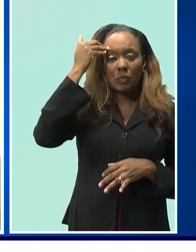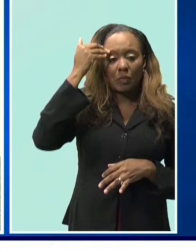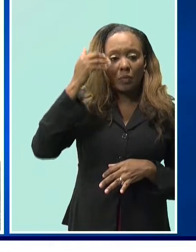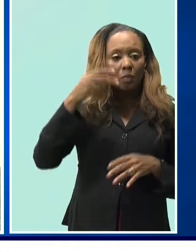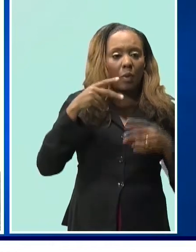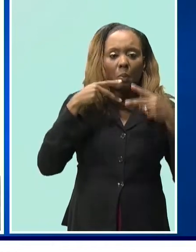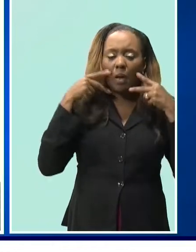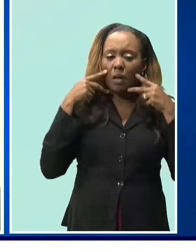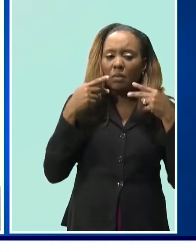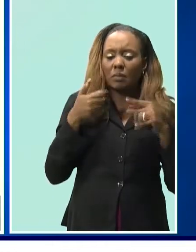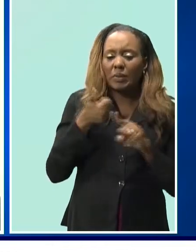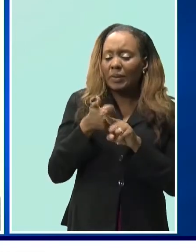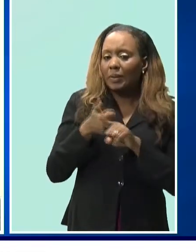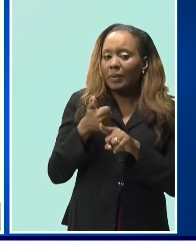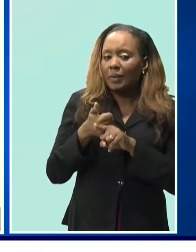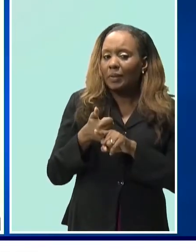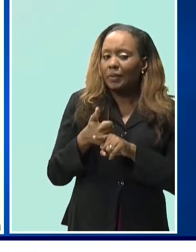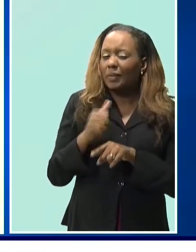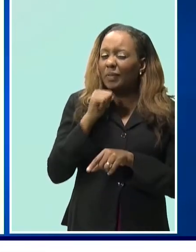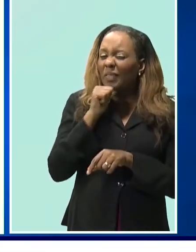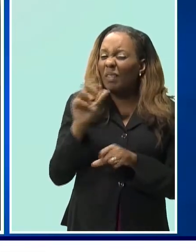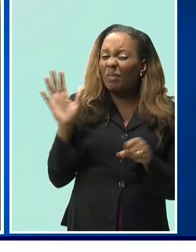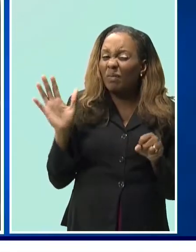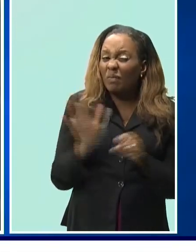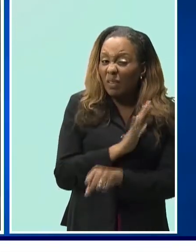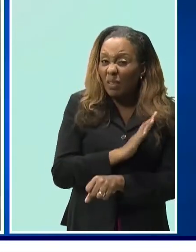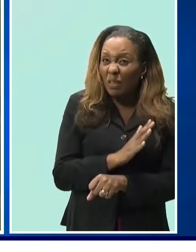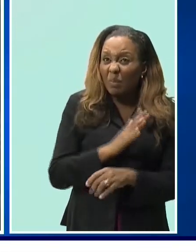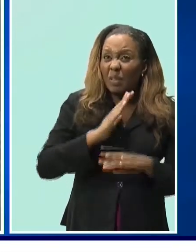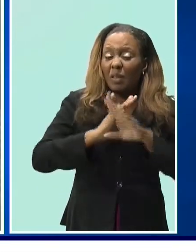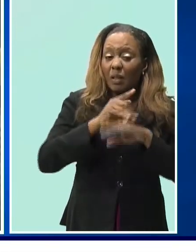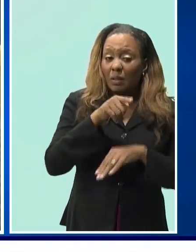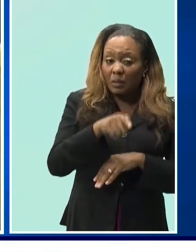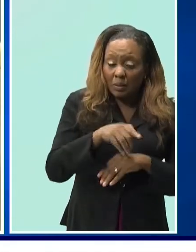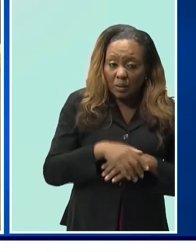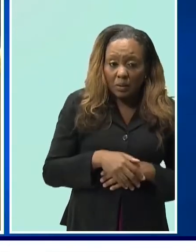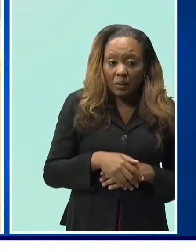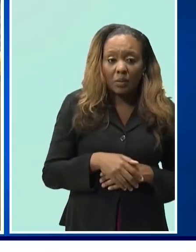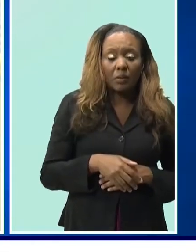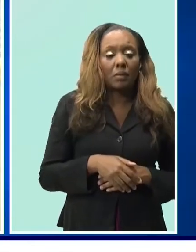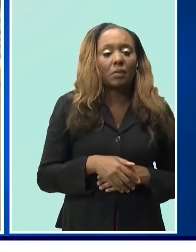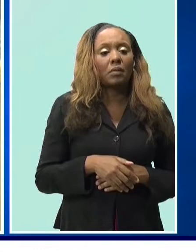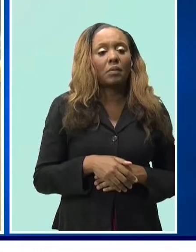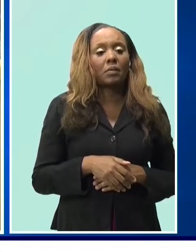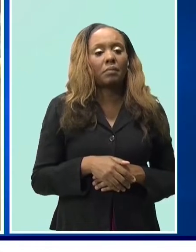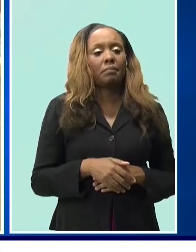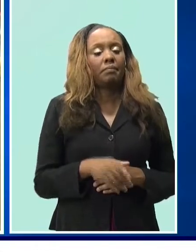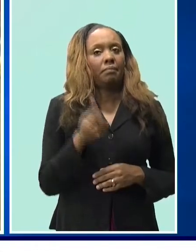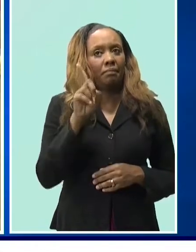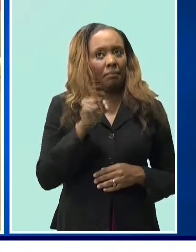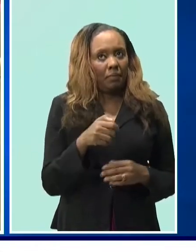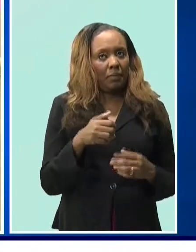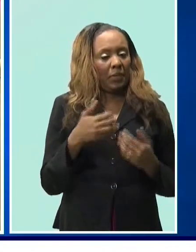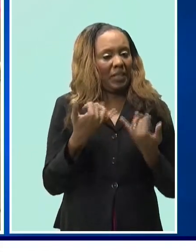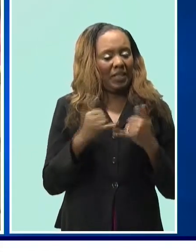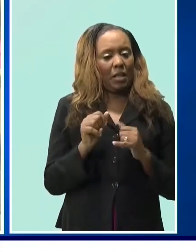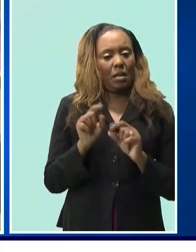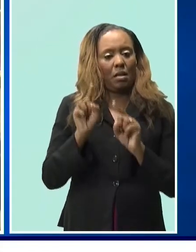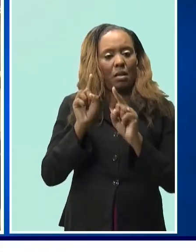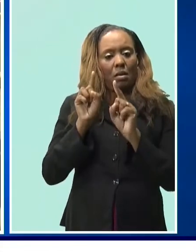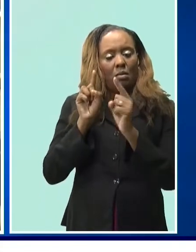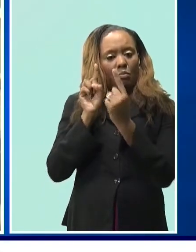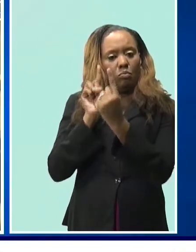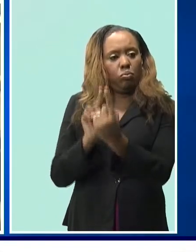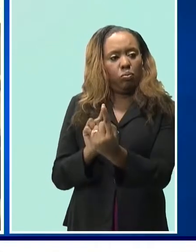masks alone will not completely protect you from contracting COVID-19. You must still maintain 6 feet physical distance